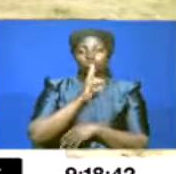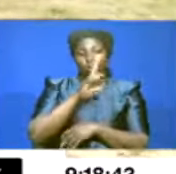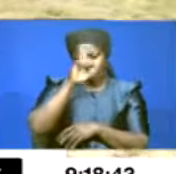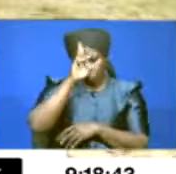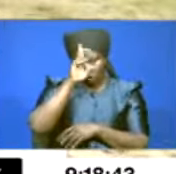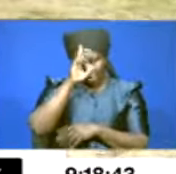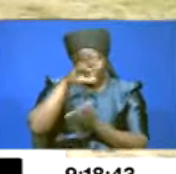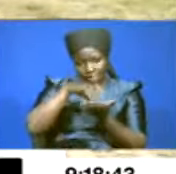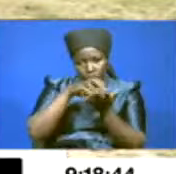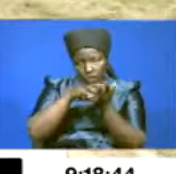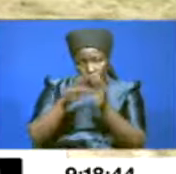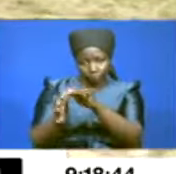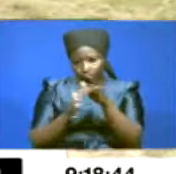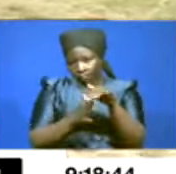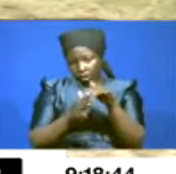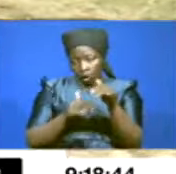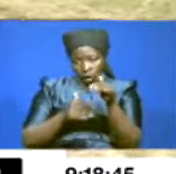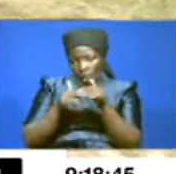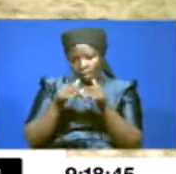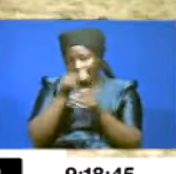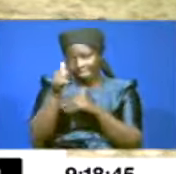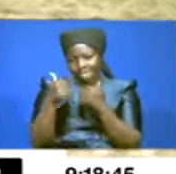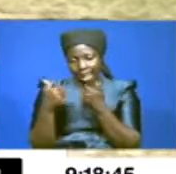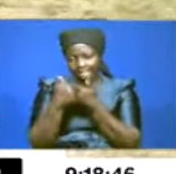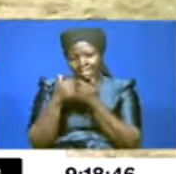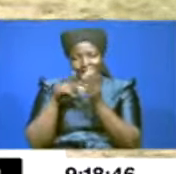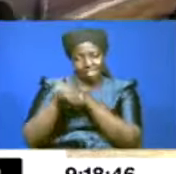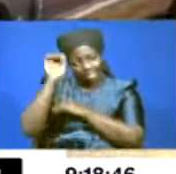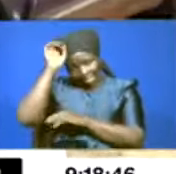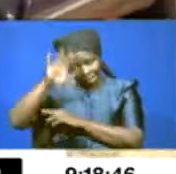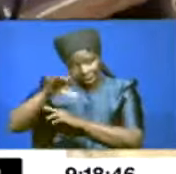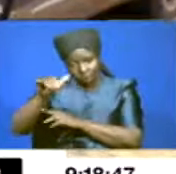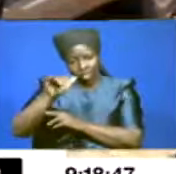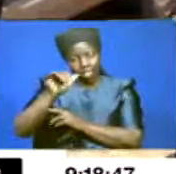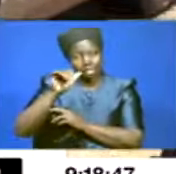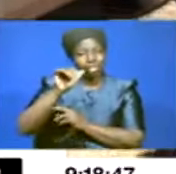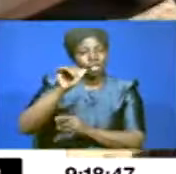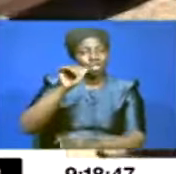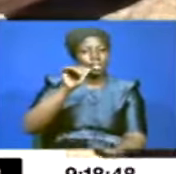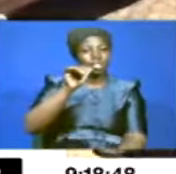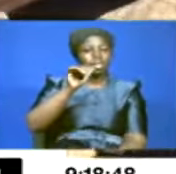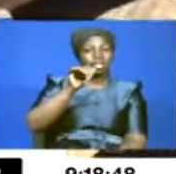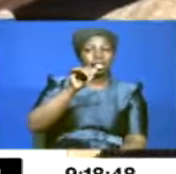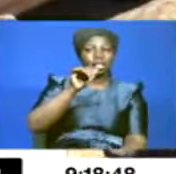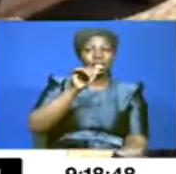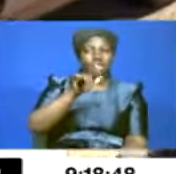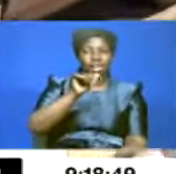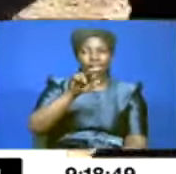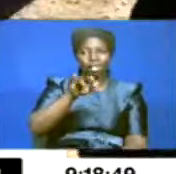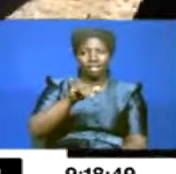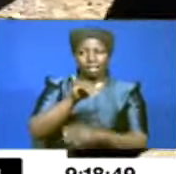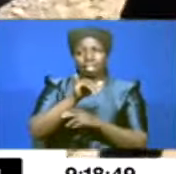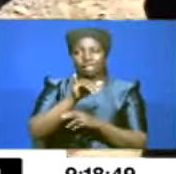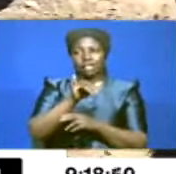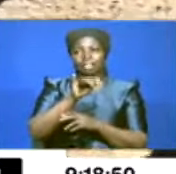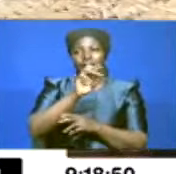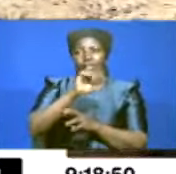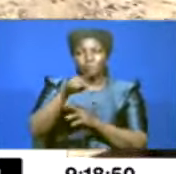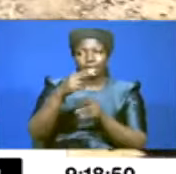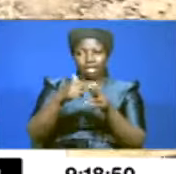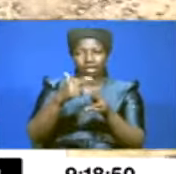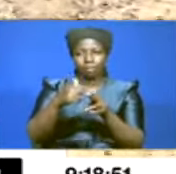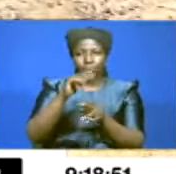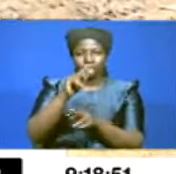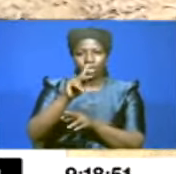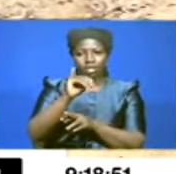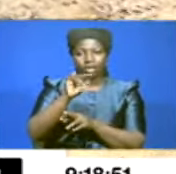In almost another accident still in Kiambu County, Larry Kirenga, member of County Assembly, Josephat Kinyanjui, and his